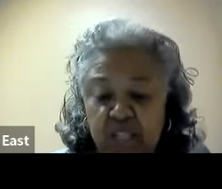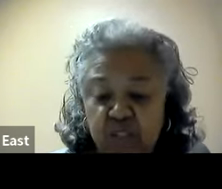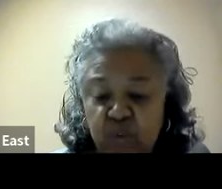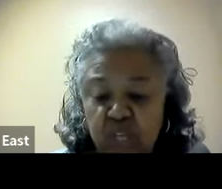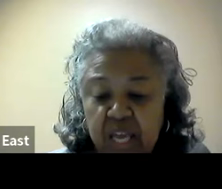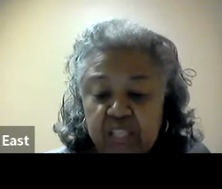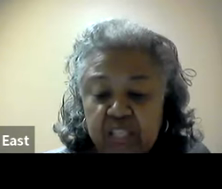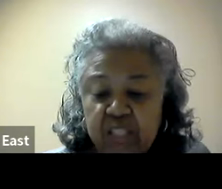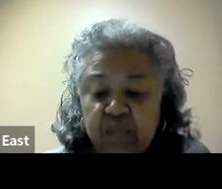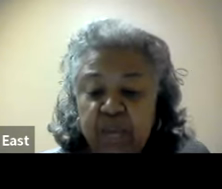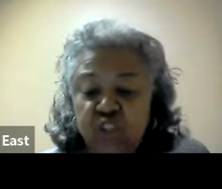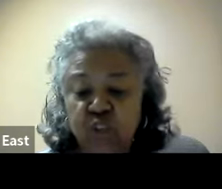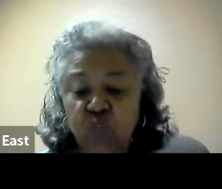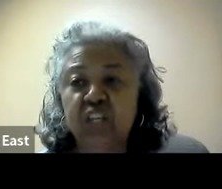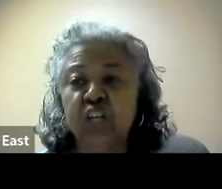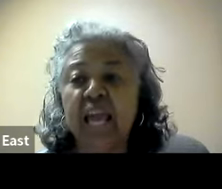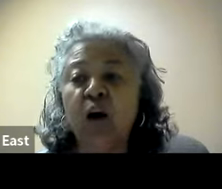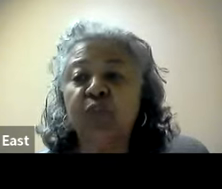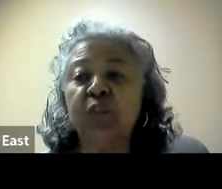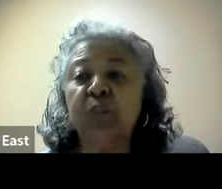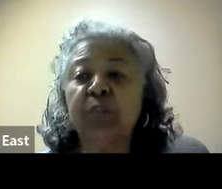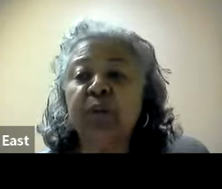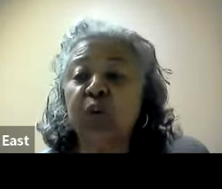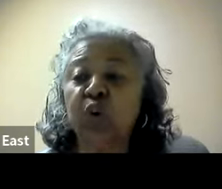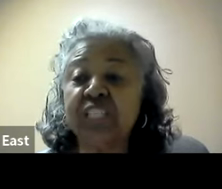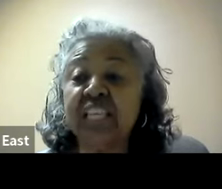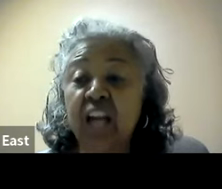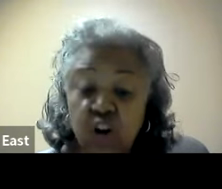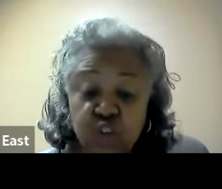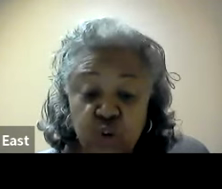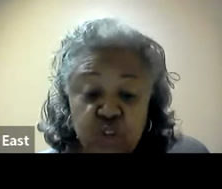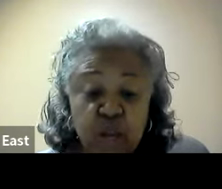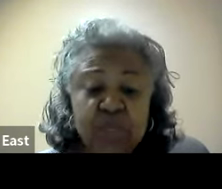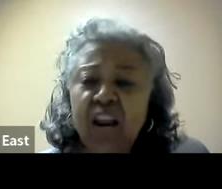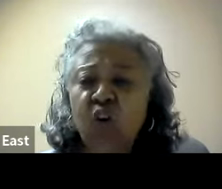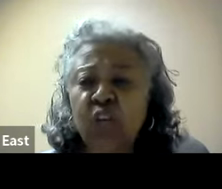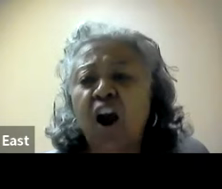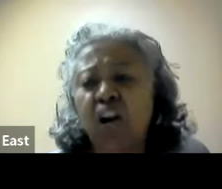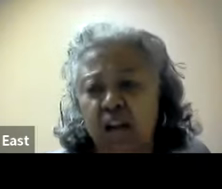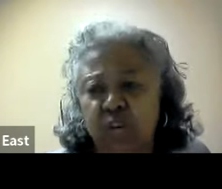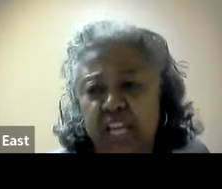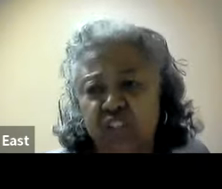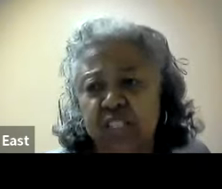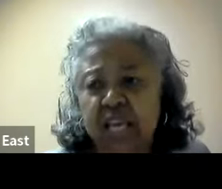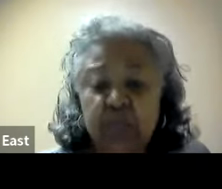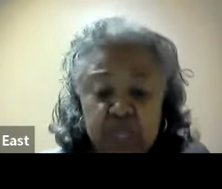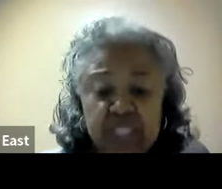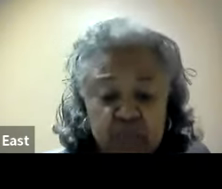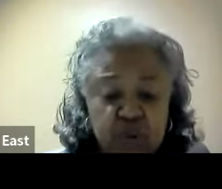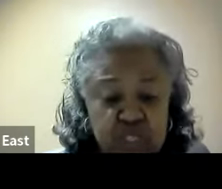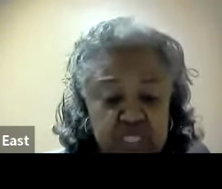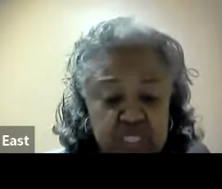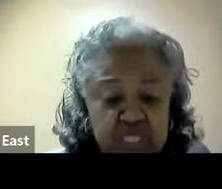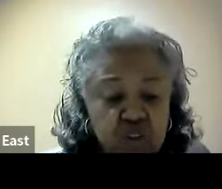everything possible to make sure that we could help the people that were attending our church, but not only our congregations, but